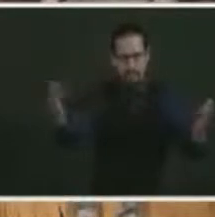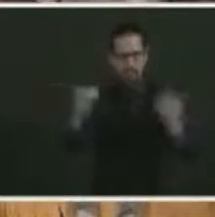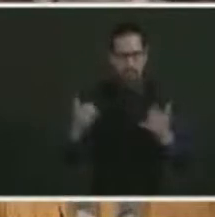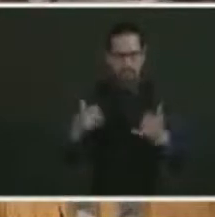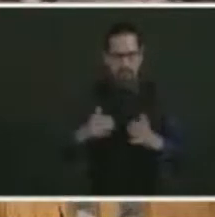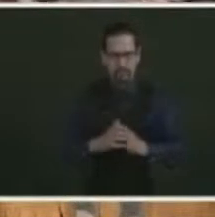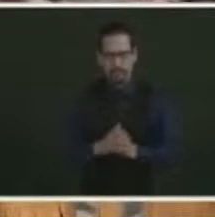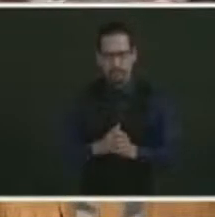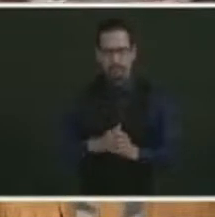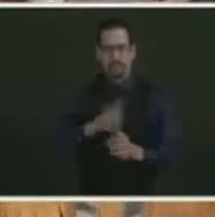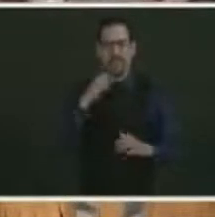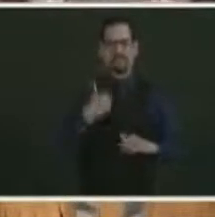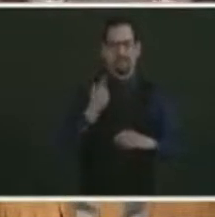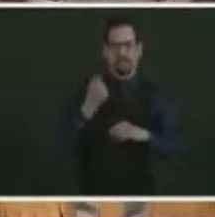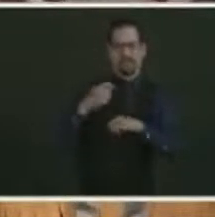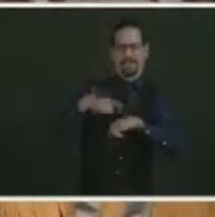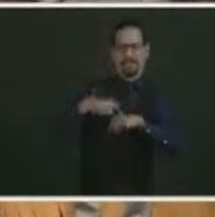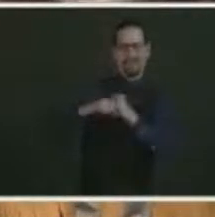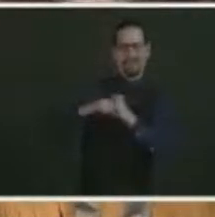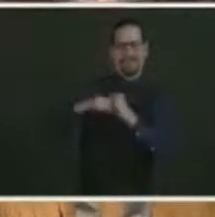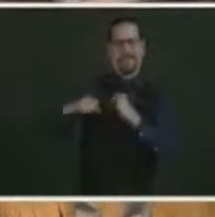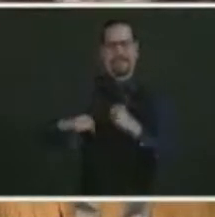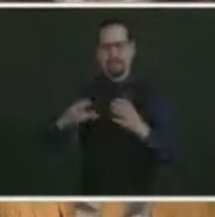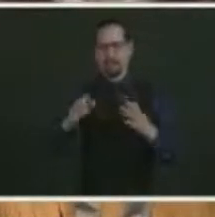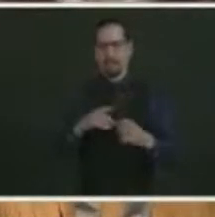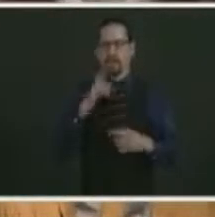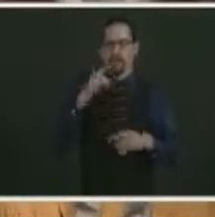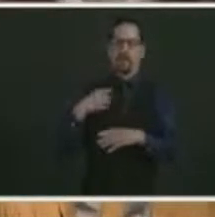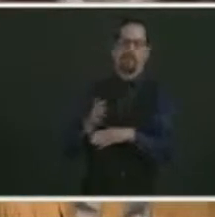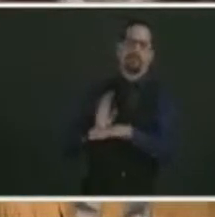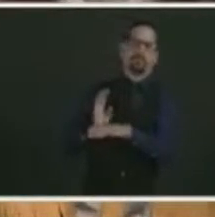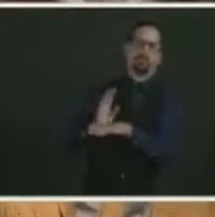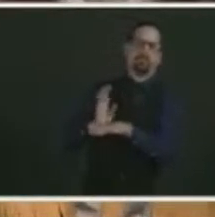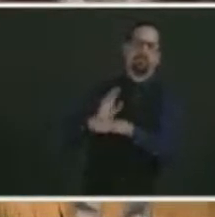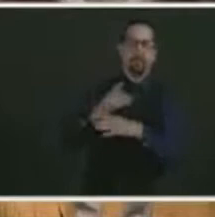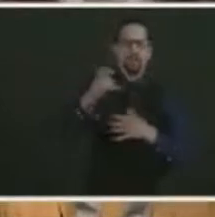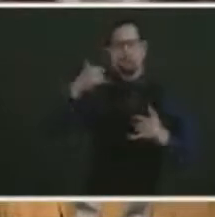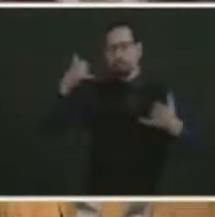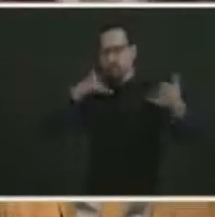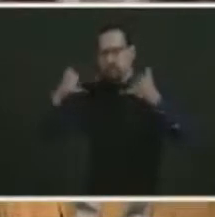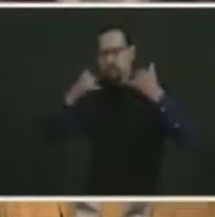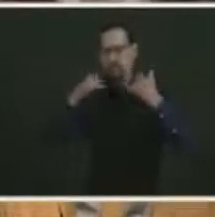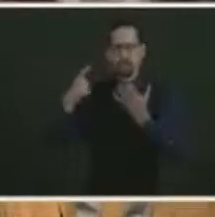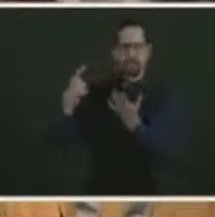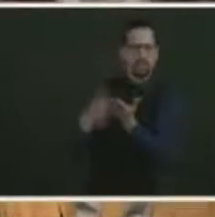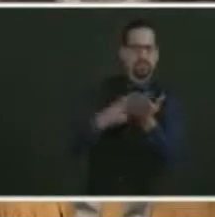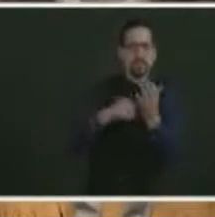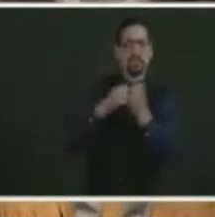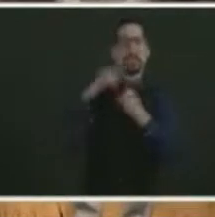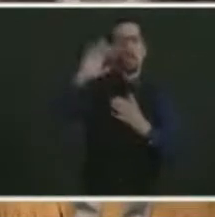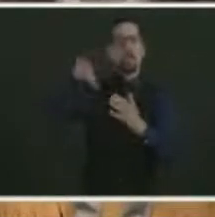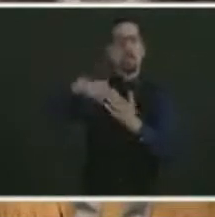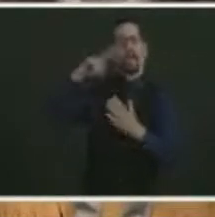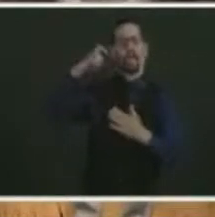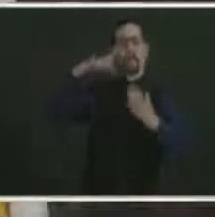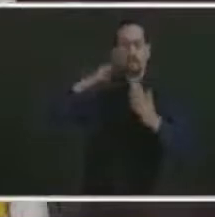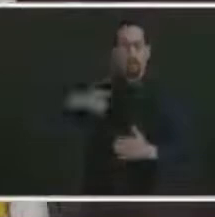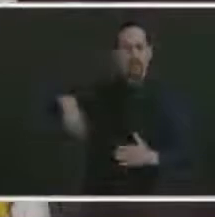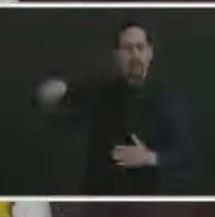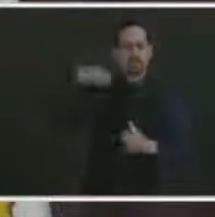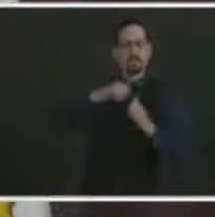Sorry I'm a few minutes late. Had a busy call with the governors and then a busy call with the White House, which were important for me to be on, so I apologize for keeping